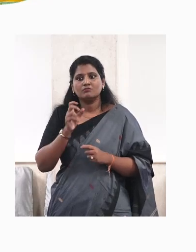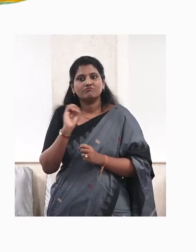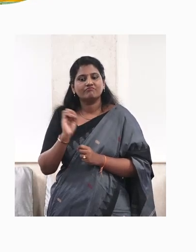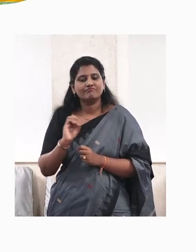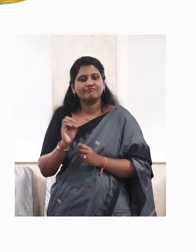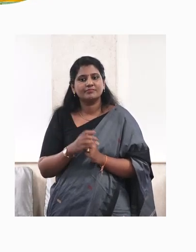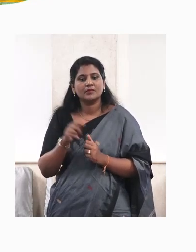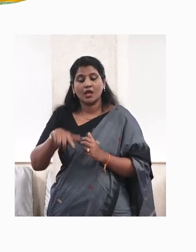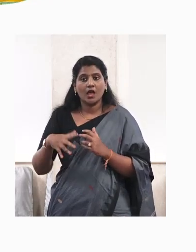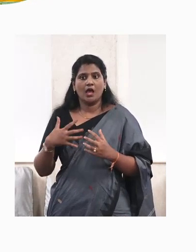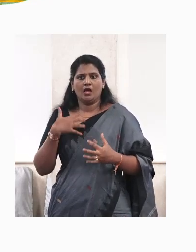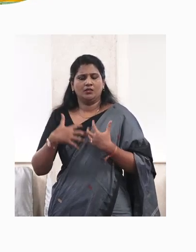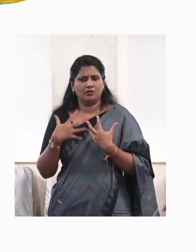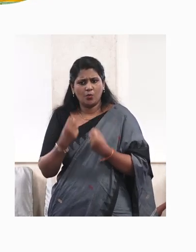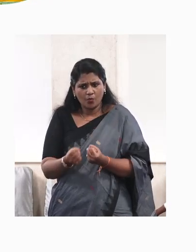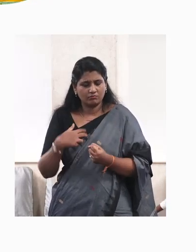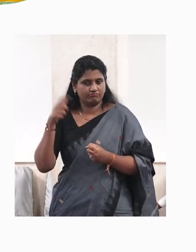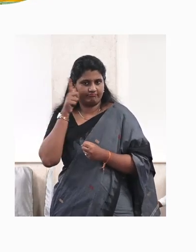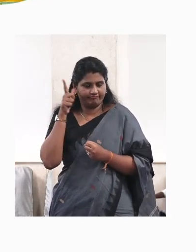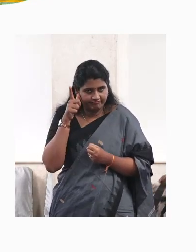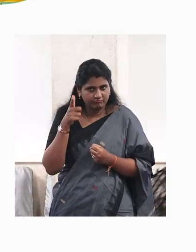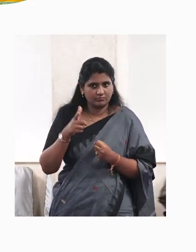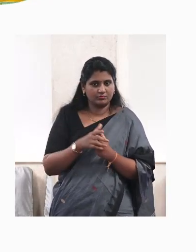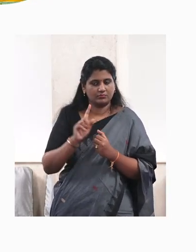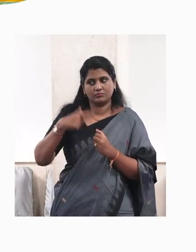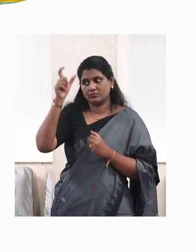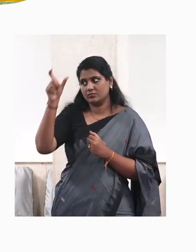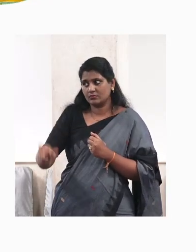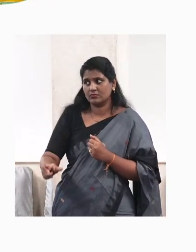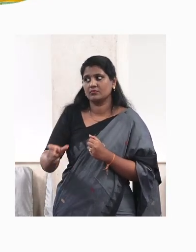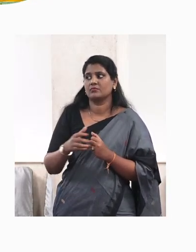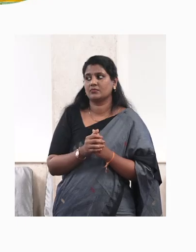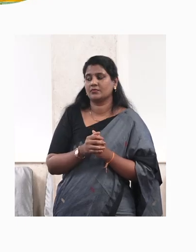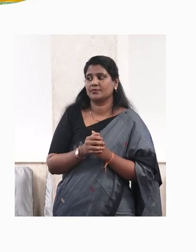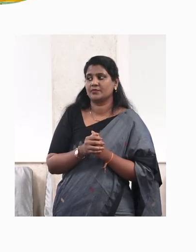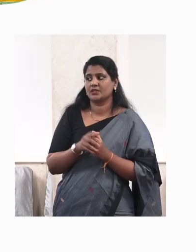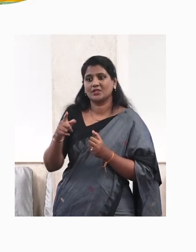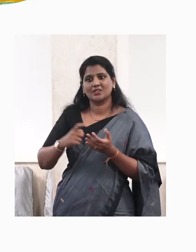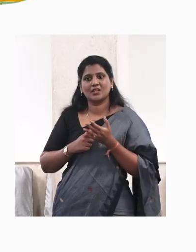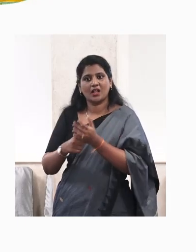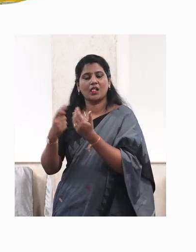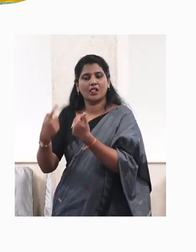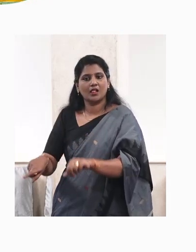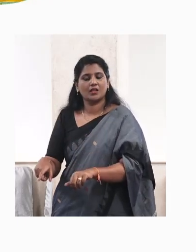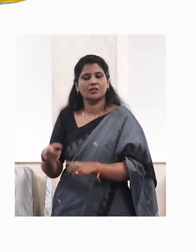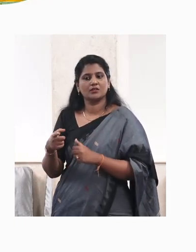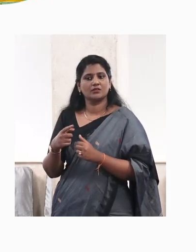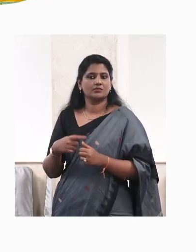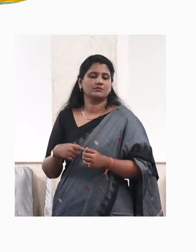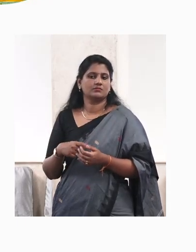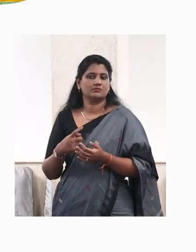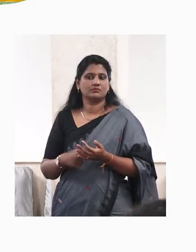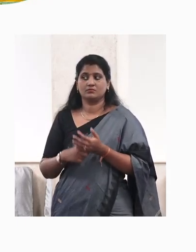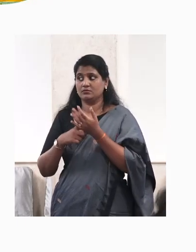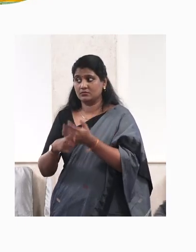The curiosity of listening the other is part of the respect, and the respect, as we heard